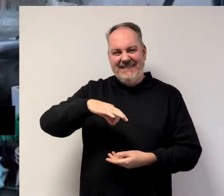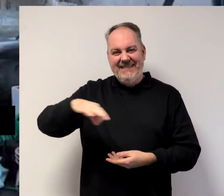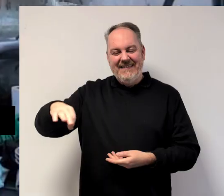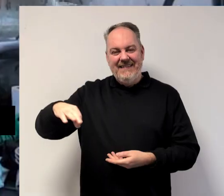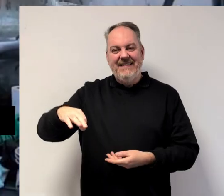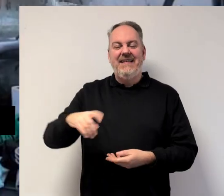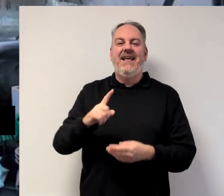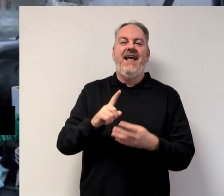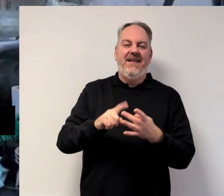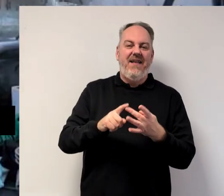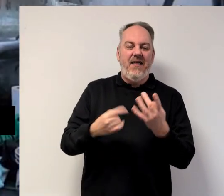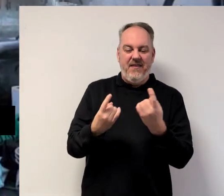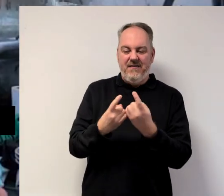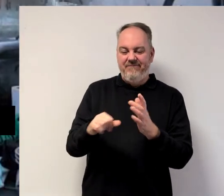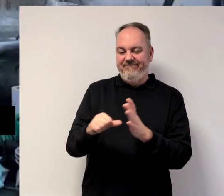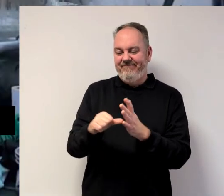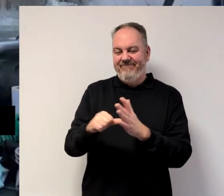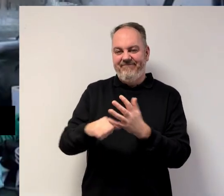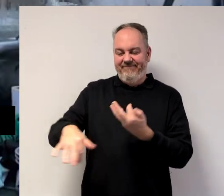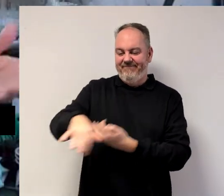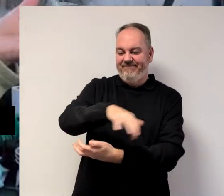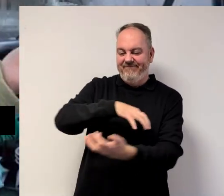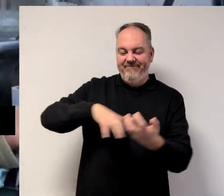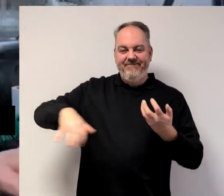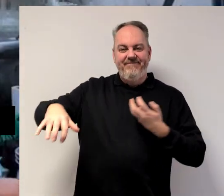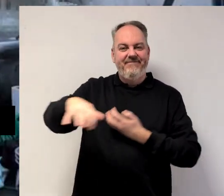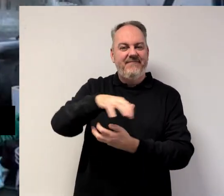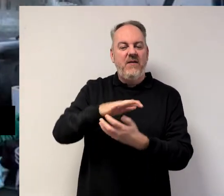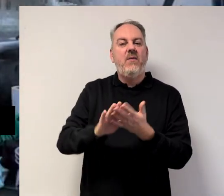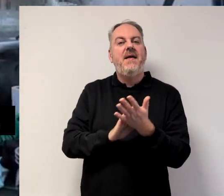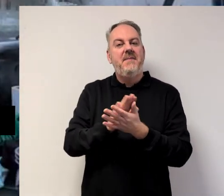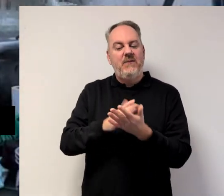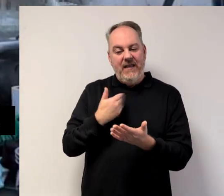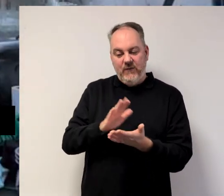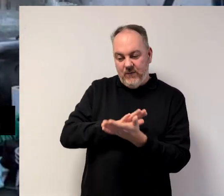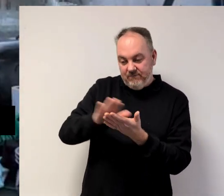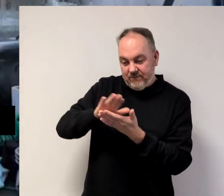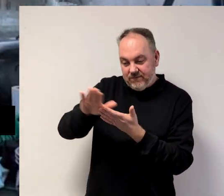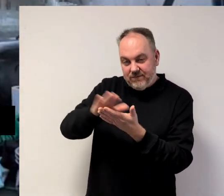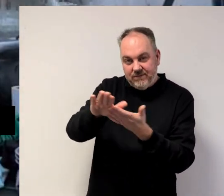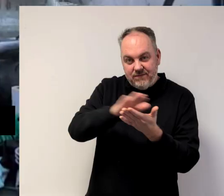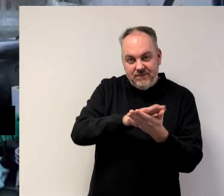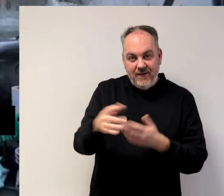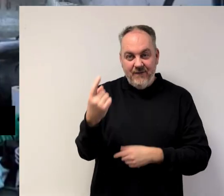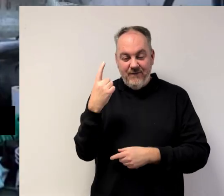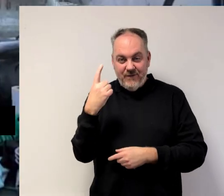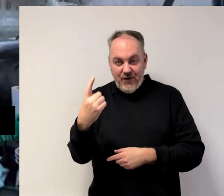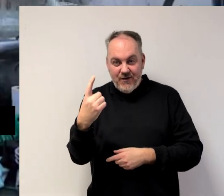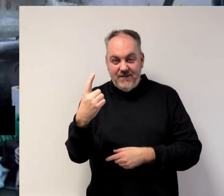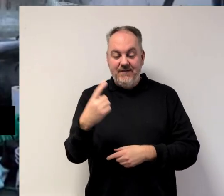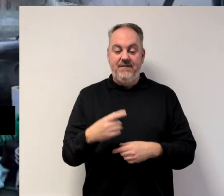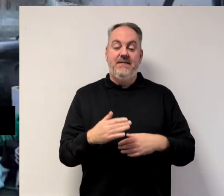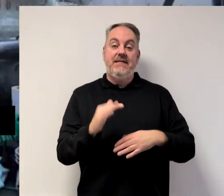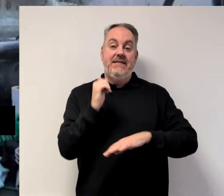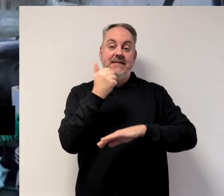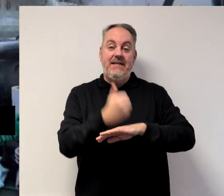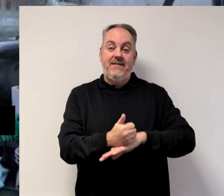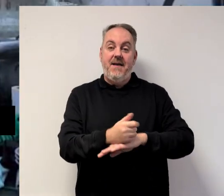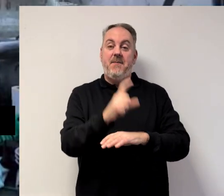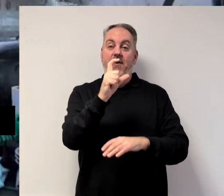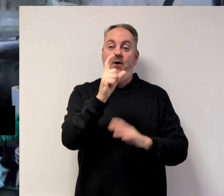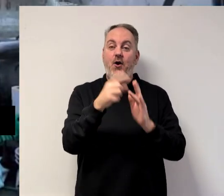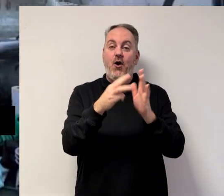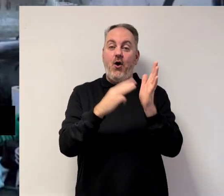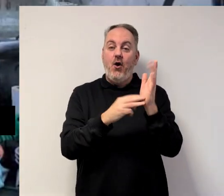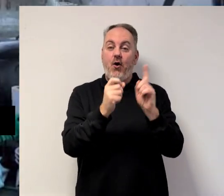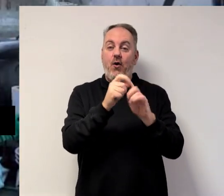round about. So we had to get rid of that, get the composter up and running. But I was lucky that the layout, the planning had